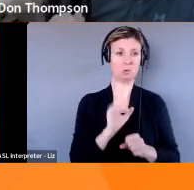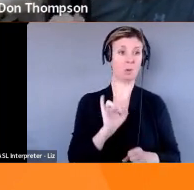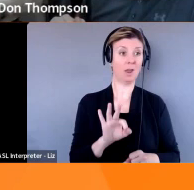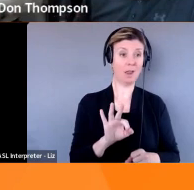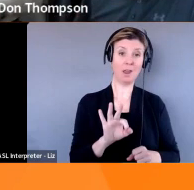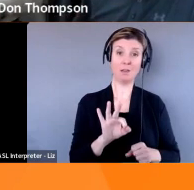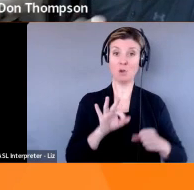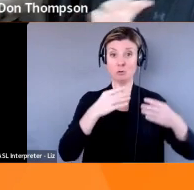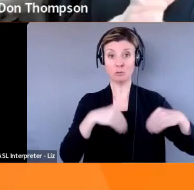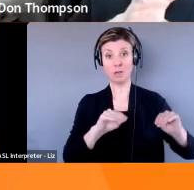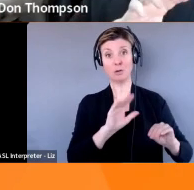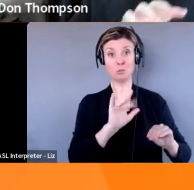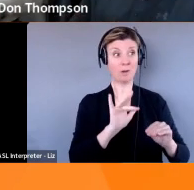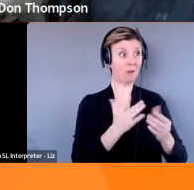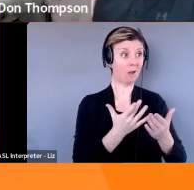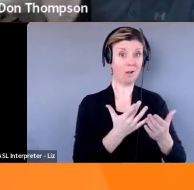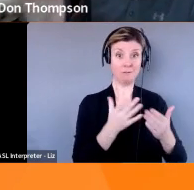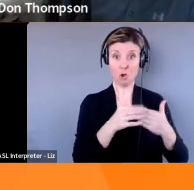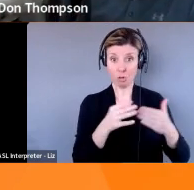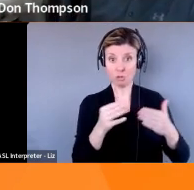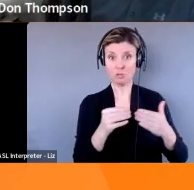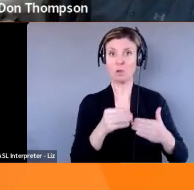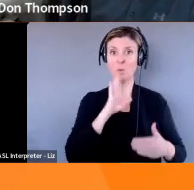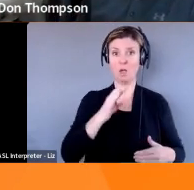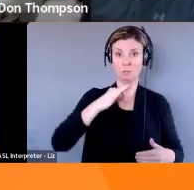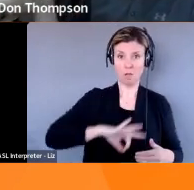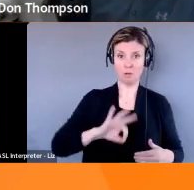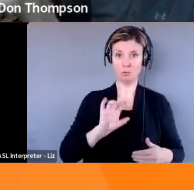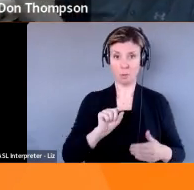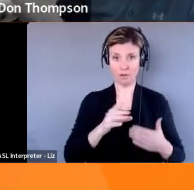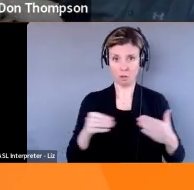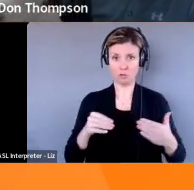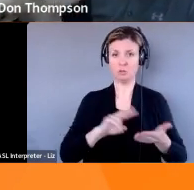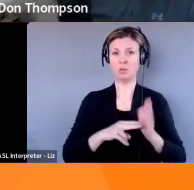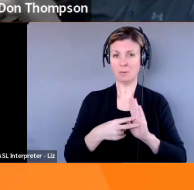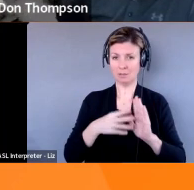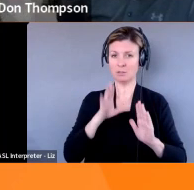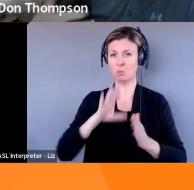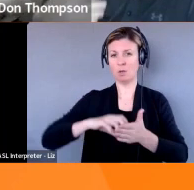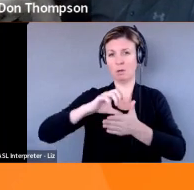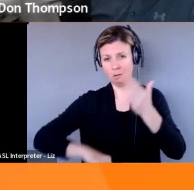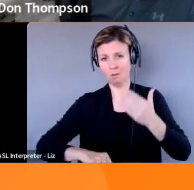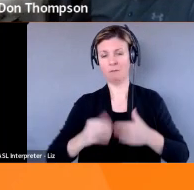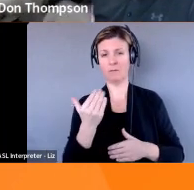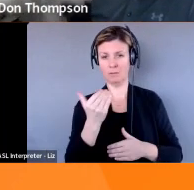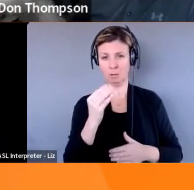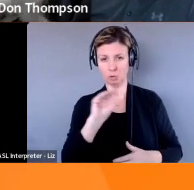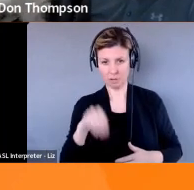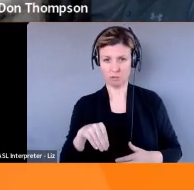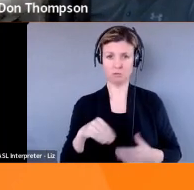it $20, you pay 15% on the 20. Okay, so when we look at profitability of running sales, running